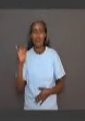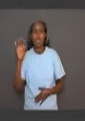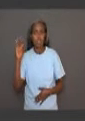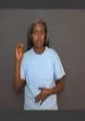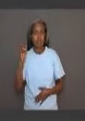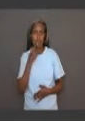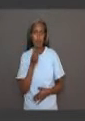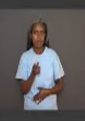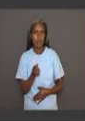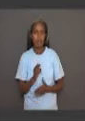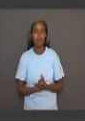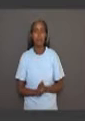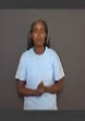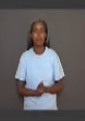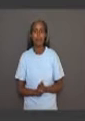450 bir.